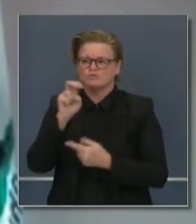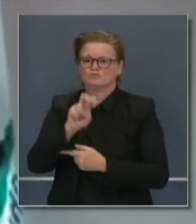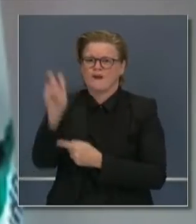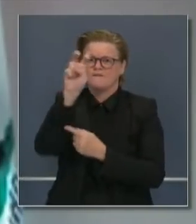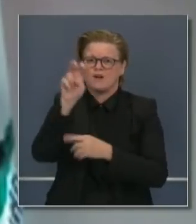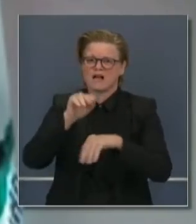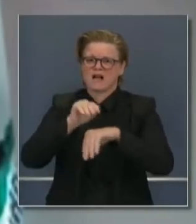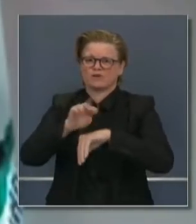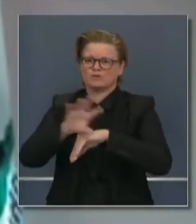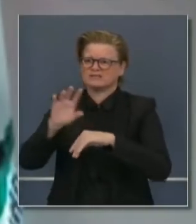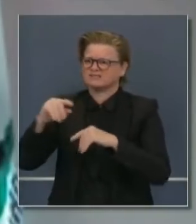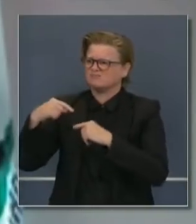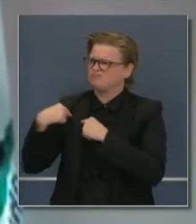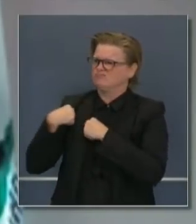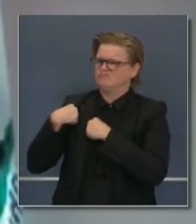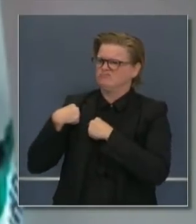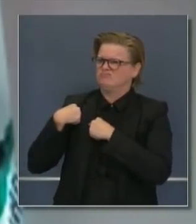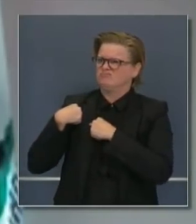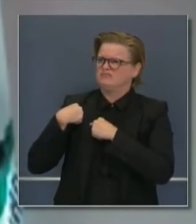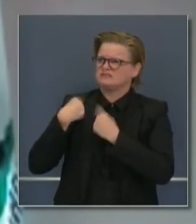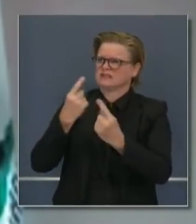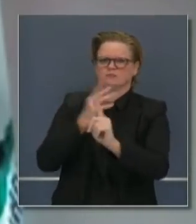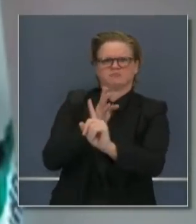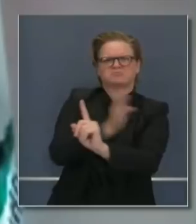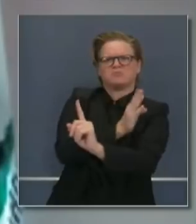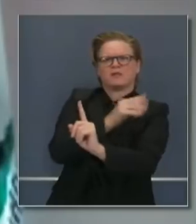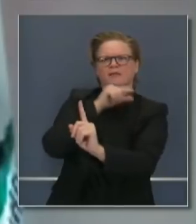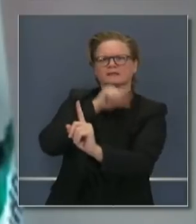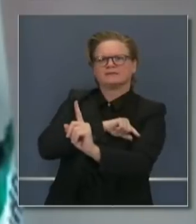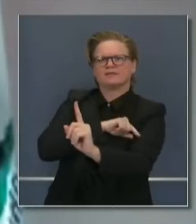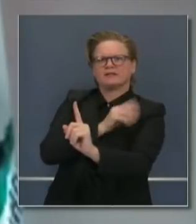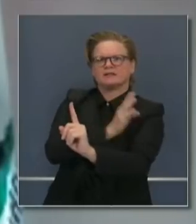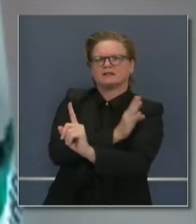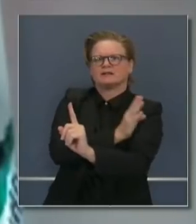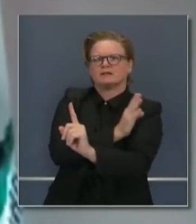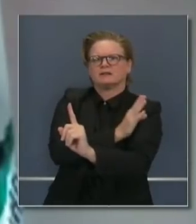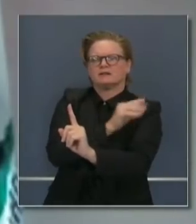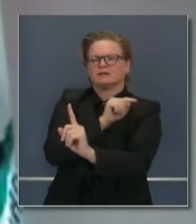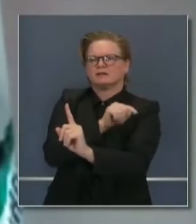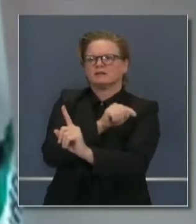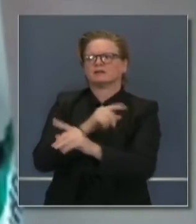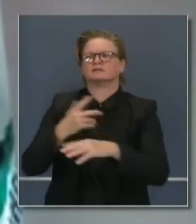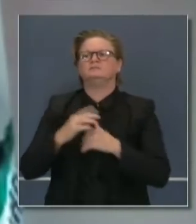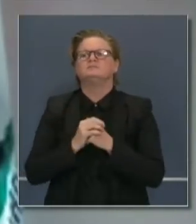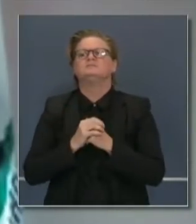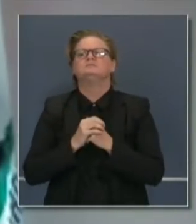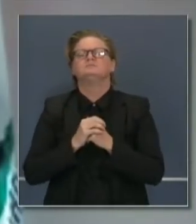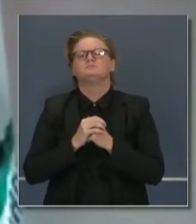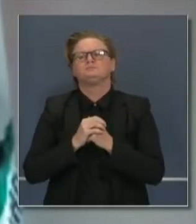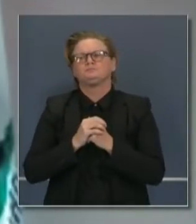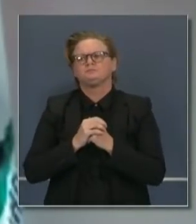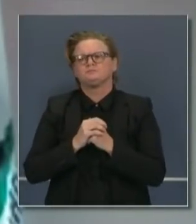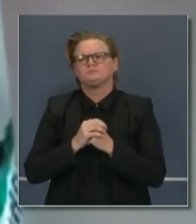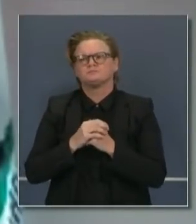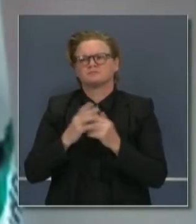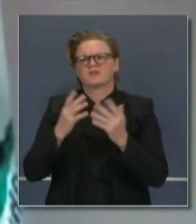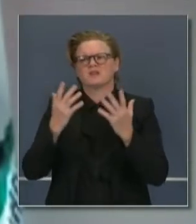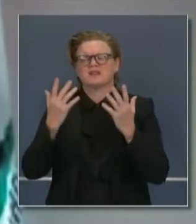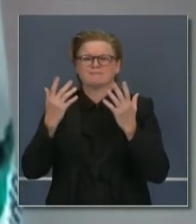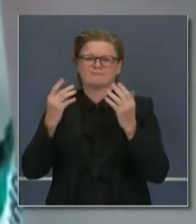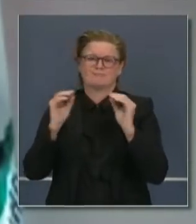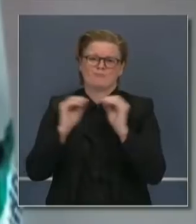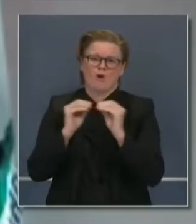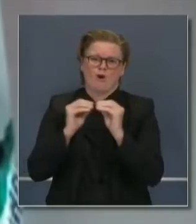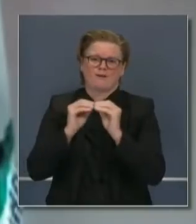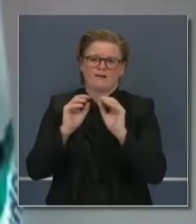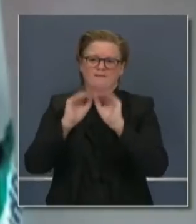bit before the Thanksgiving holiday, leading up to these important weeks when people expect to move around and travel,